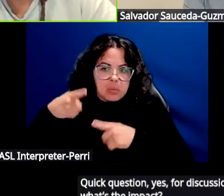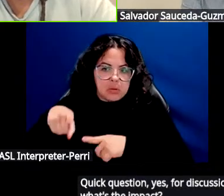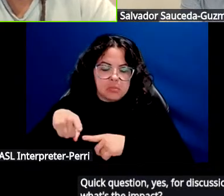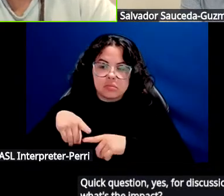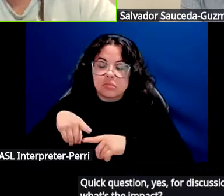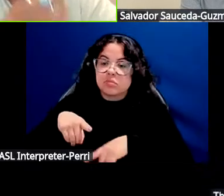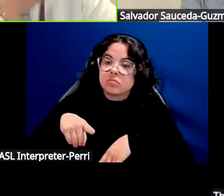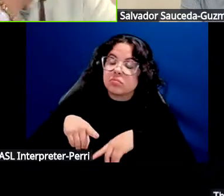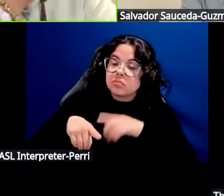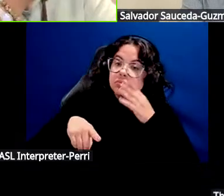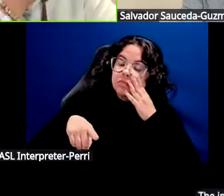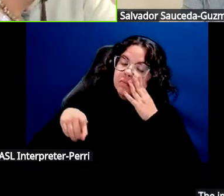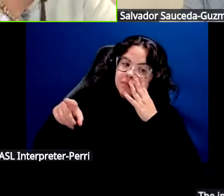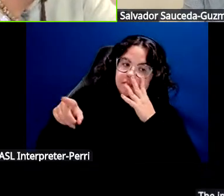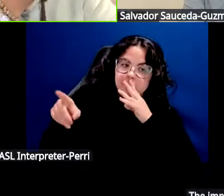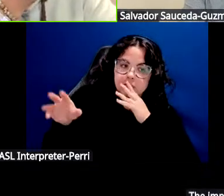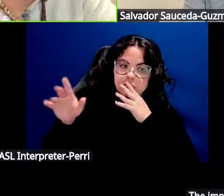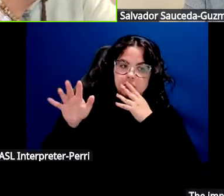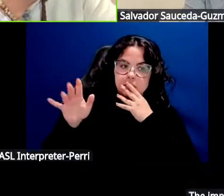would be that